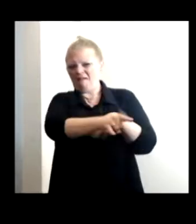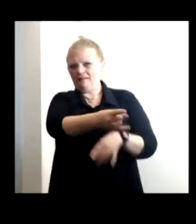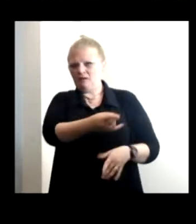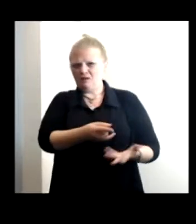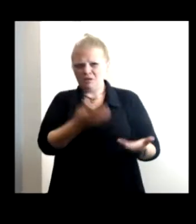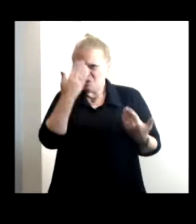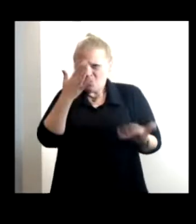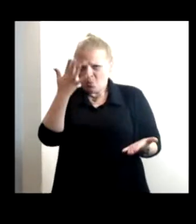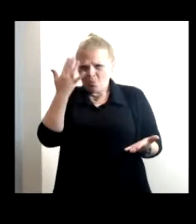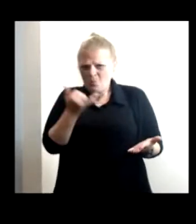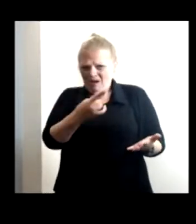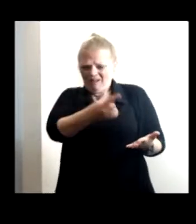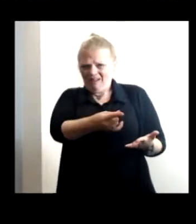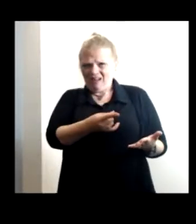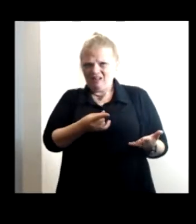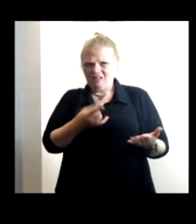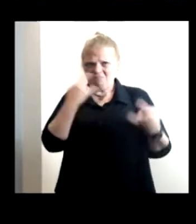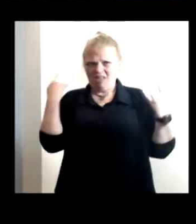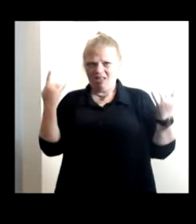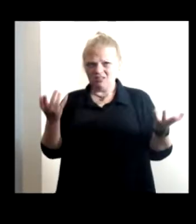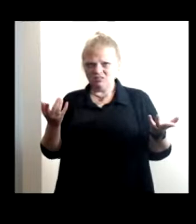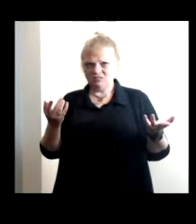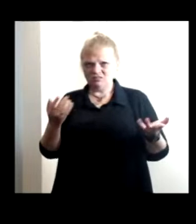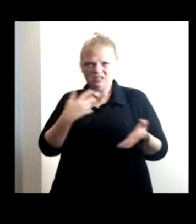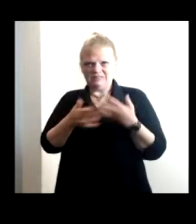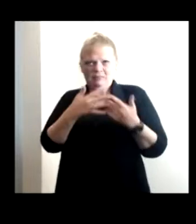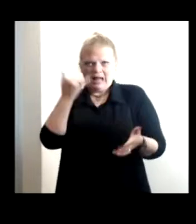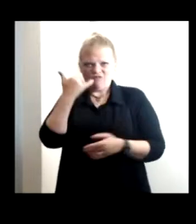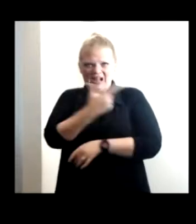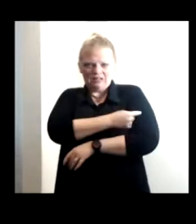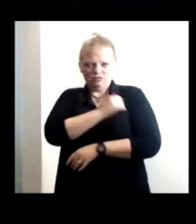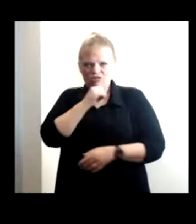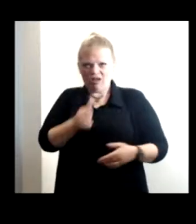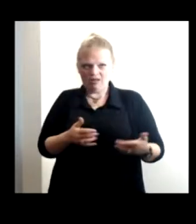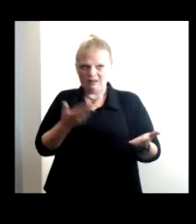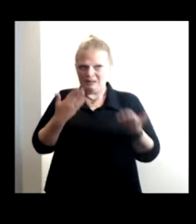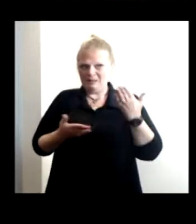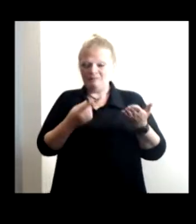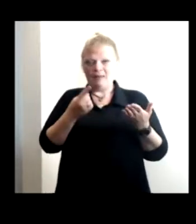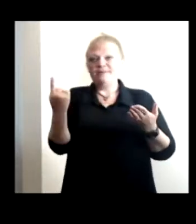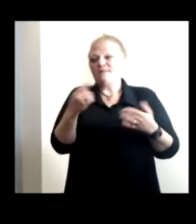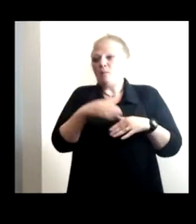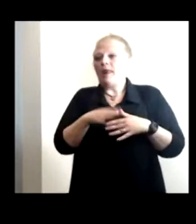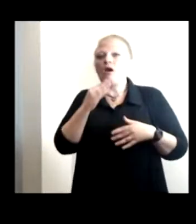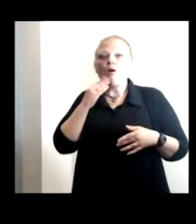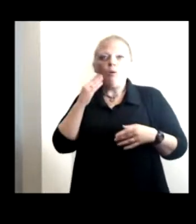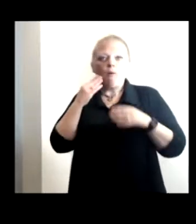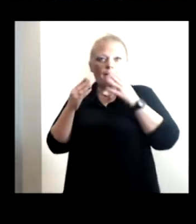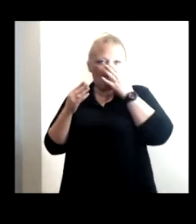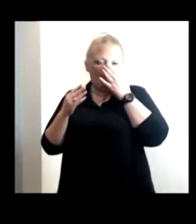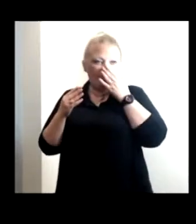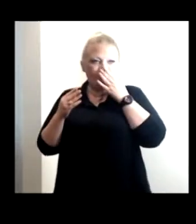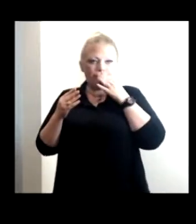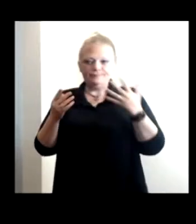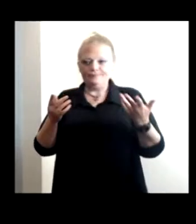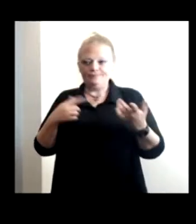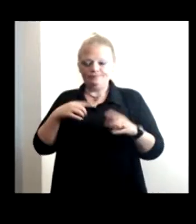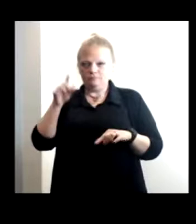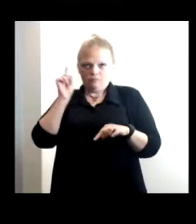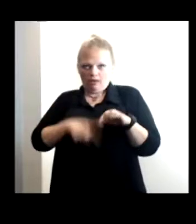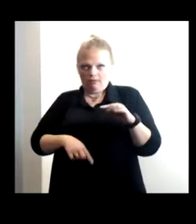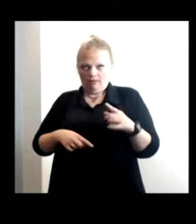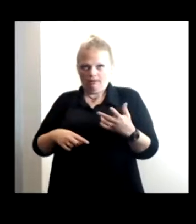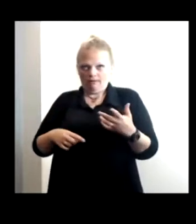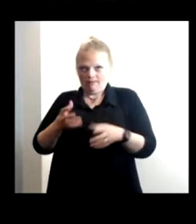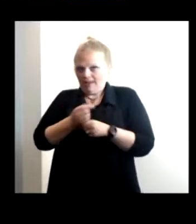You don't know the reason why they're wearing a mask, even if they're vaccinated. They may have someone at home who is incapable of